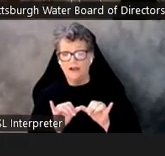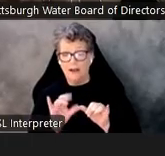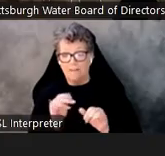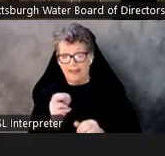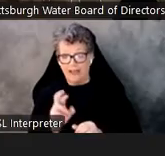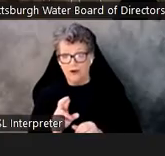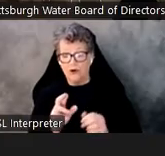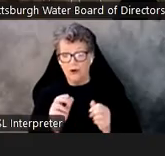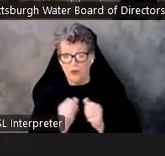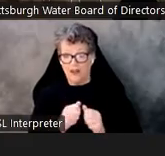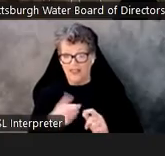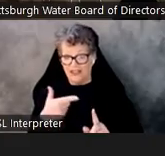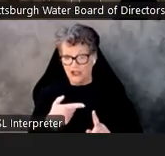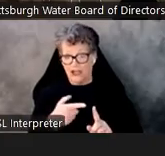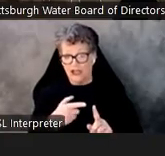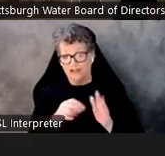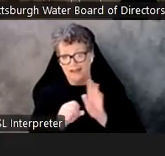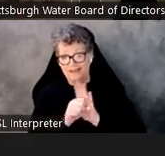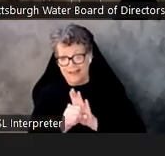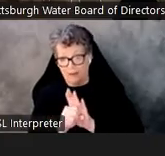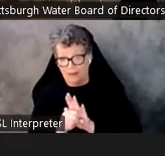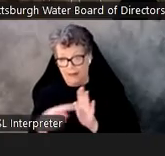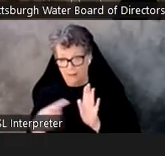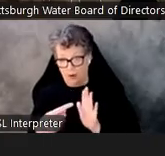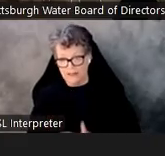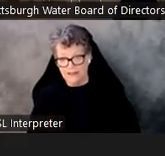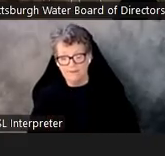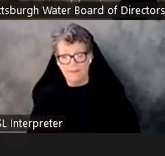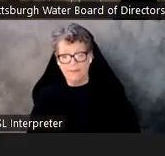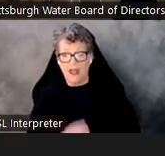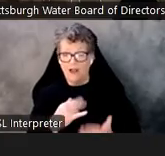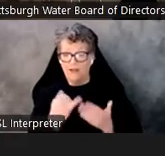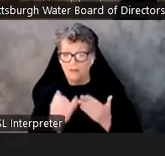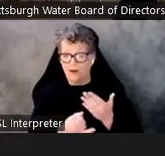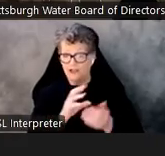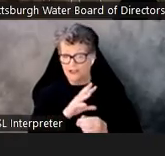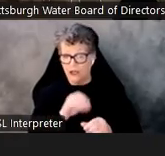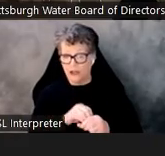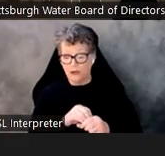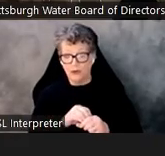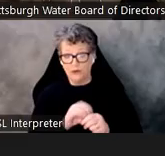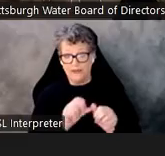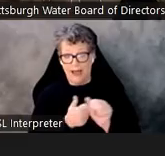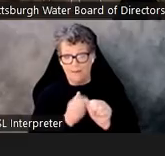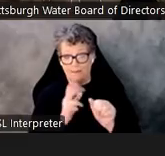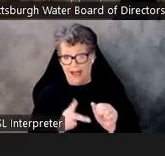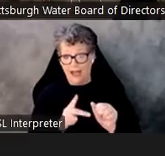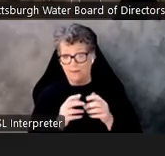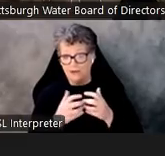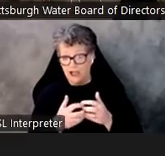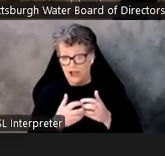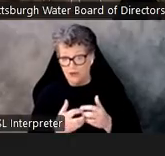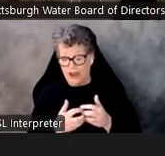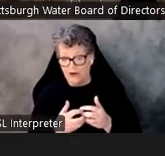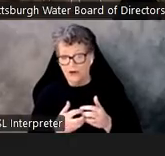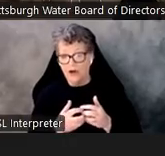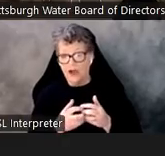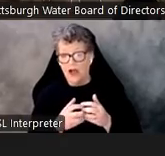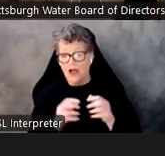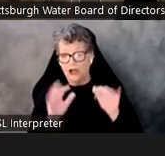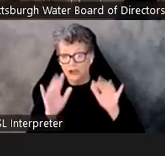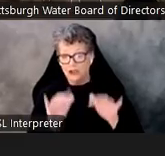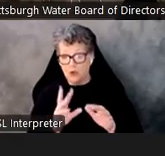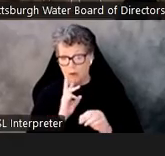hypochlorite injection and sampling points. The project also includes a backup generator, a stormwater infiltration bed, and